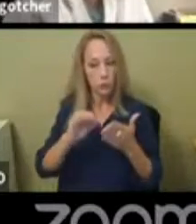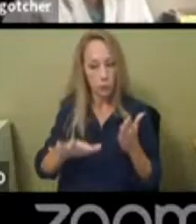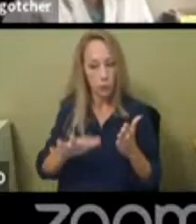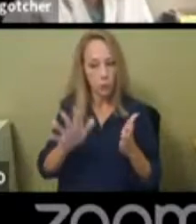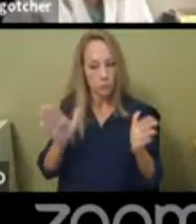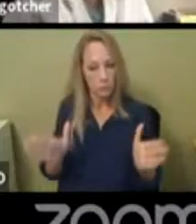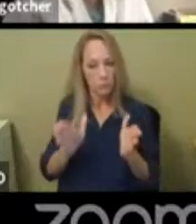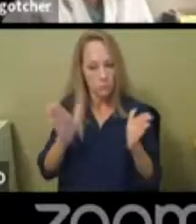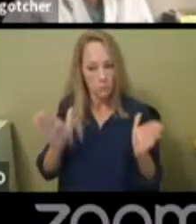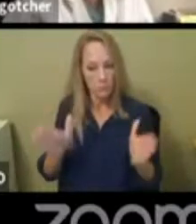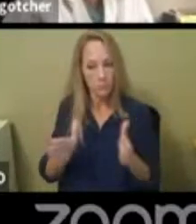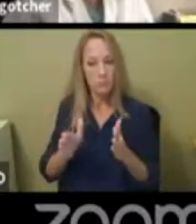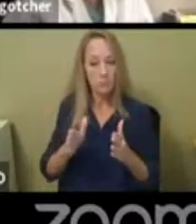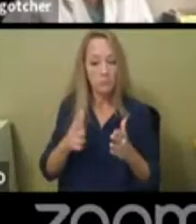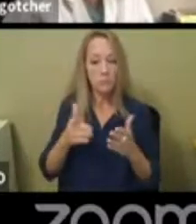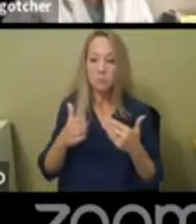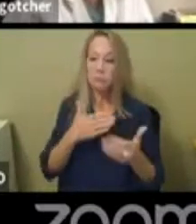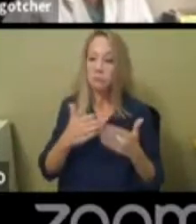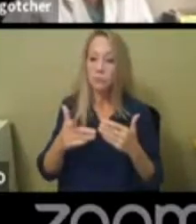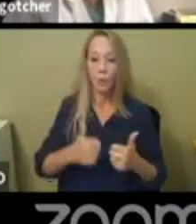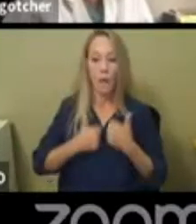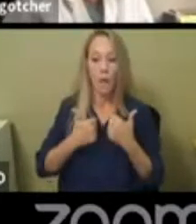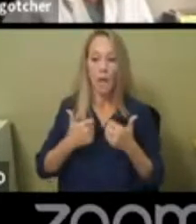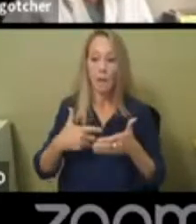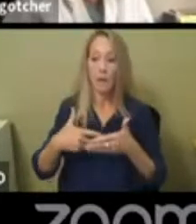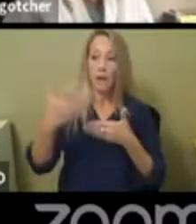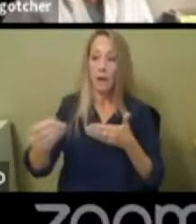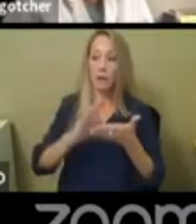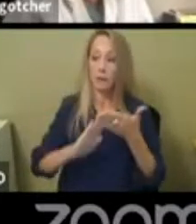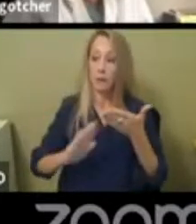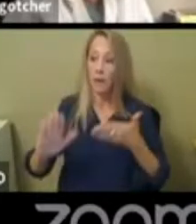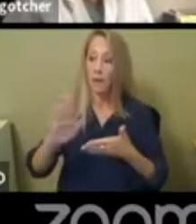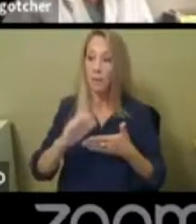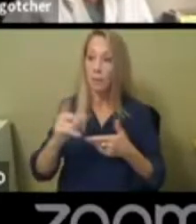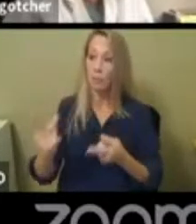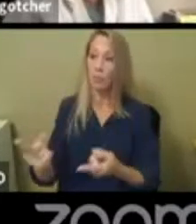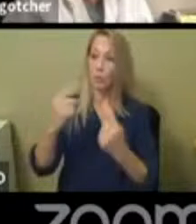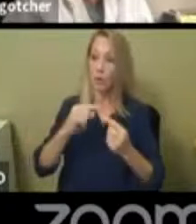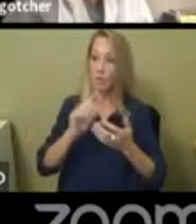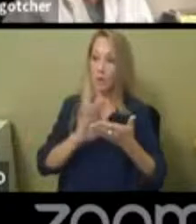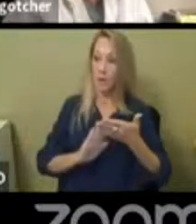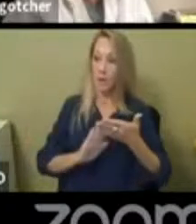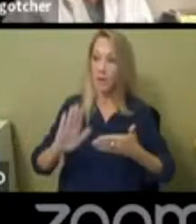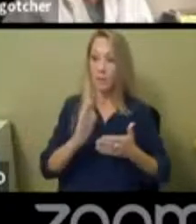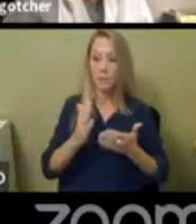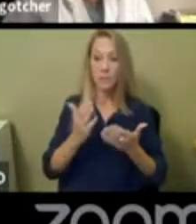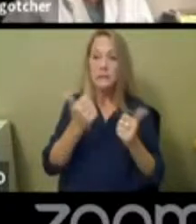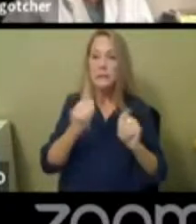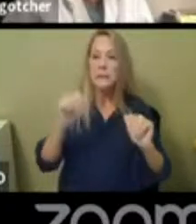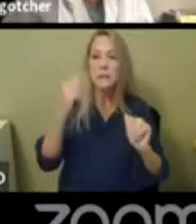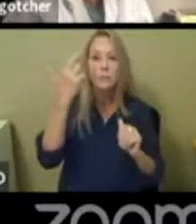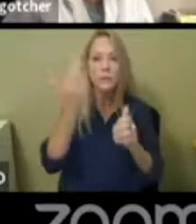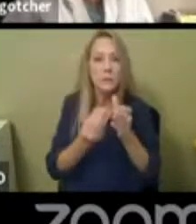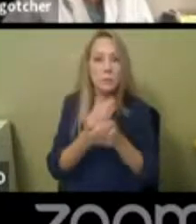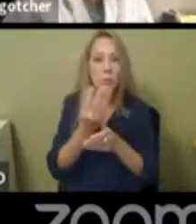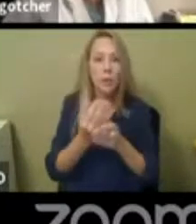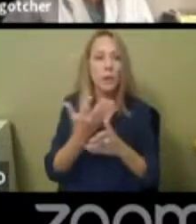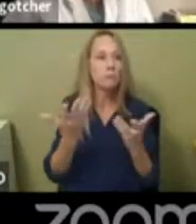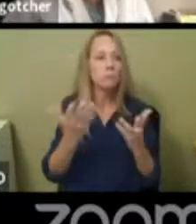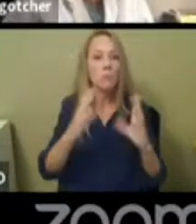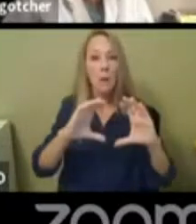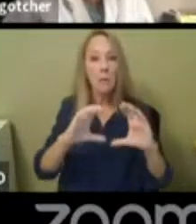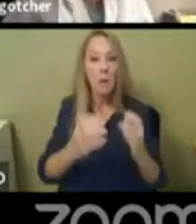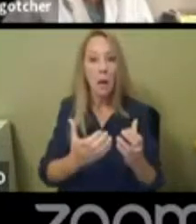them, off-campus students. If you're coming to campus for any reason in the spring, for class,